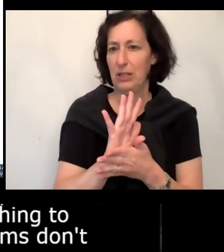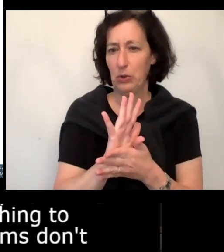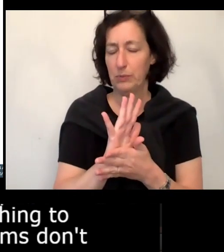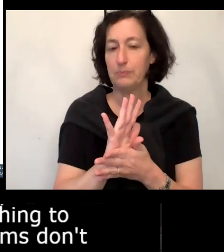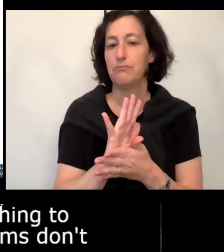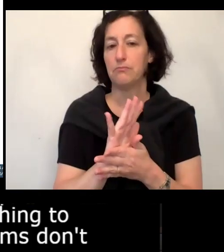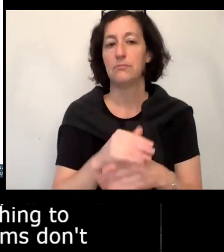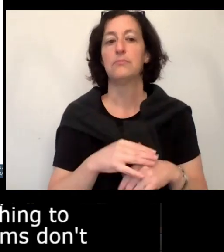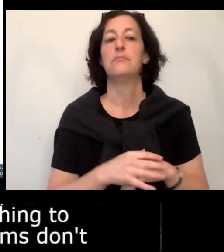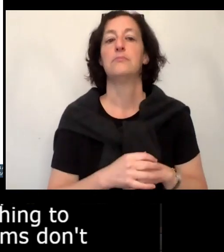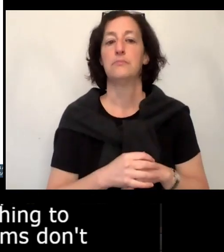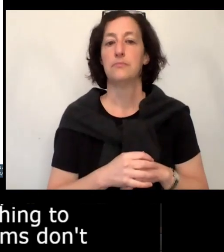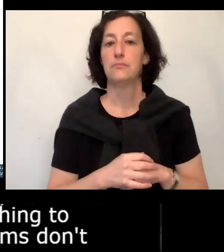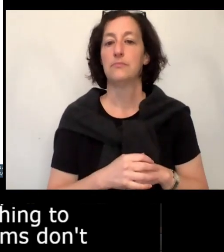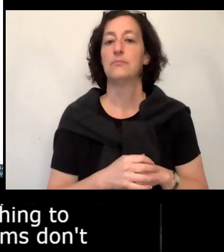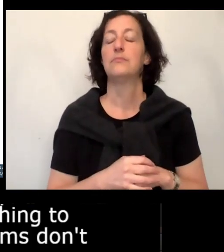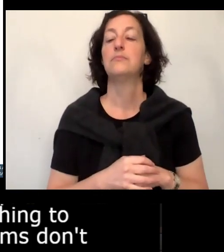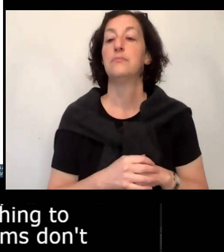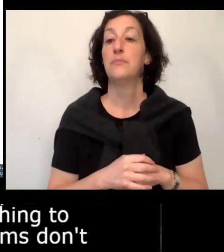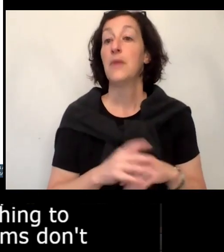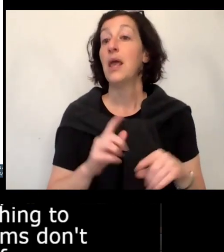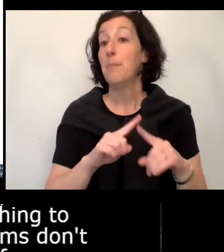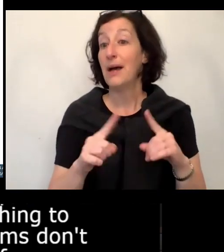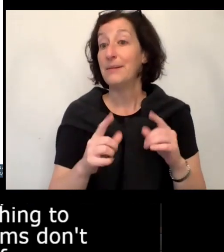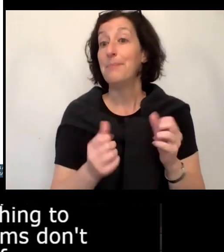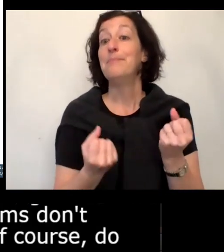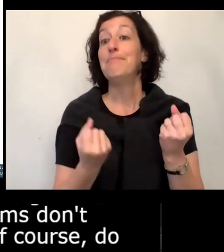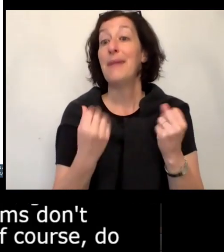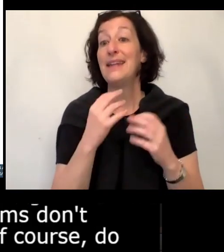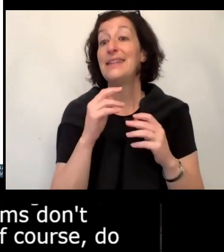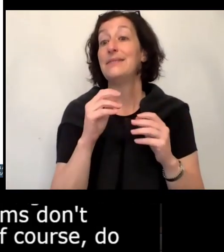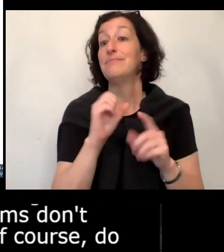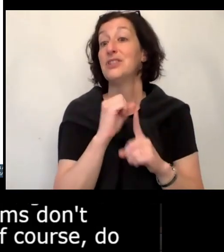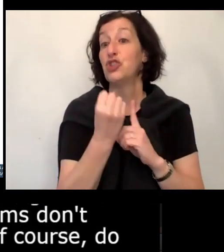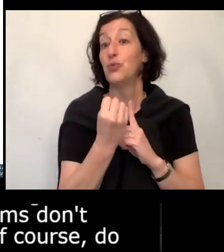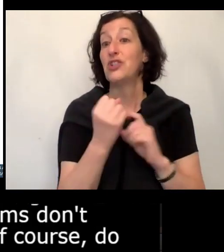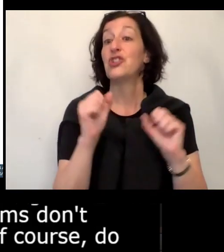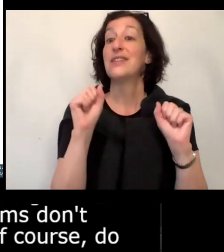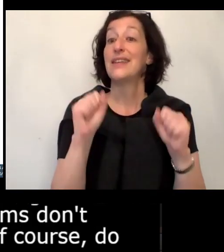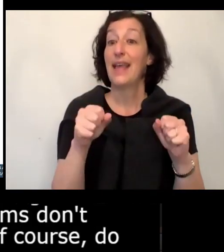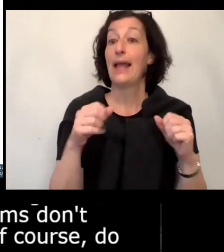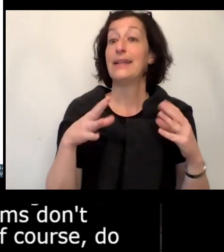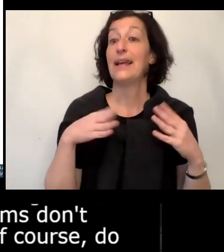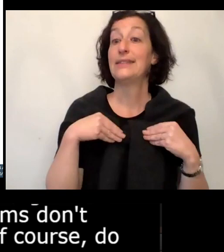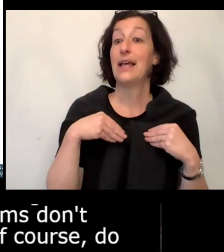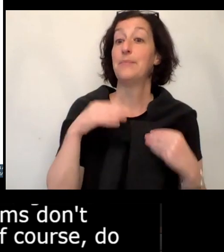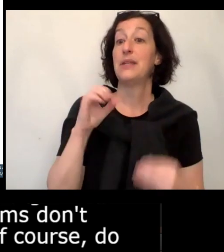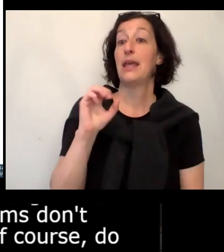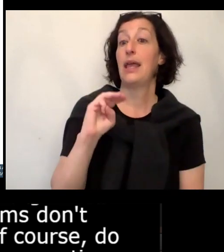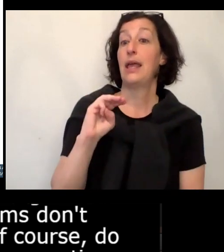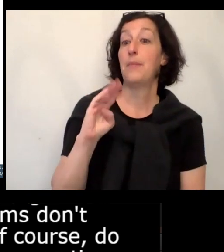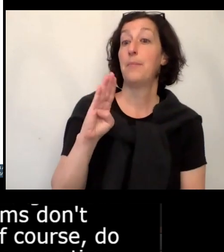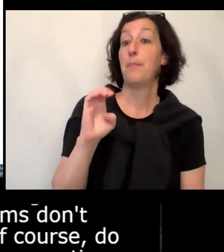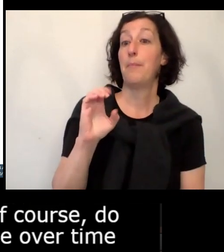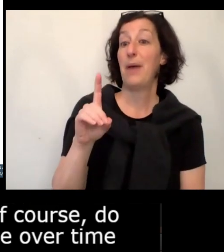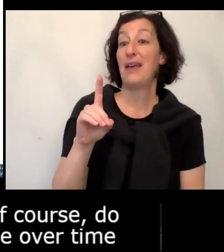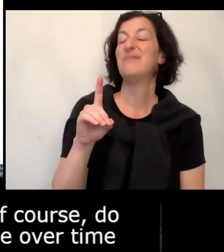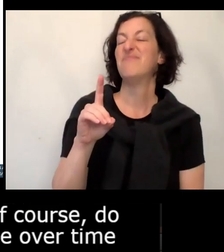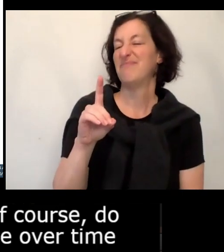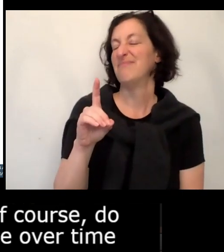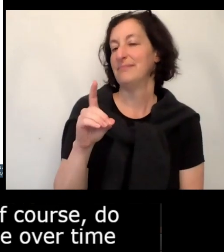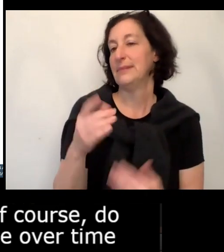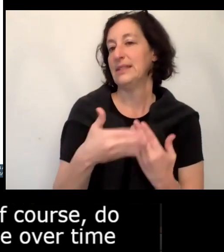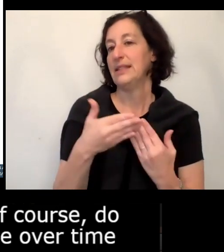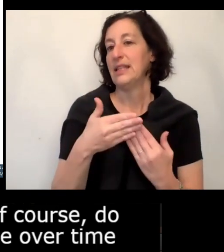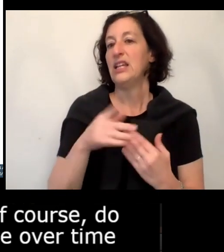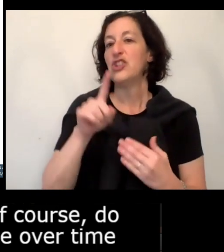well, but they of course do handle, in many cases, embedding. So you have to see over time what works best. And